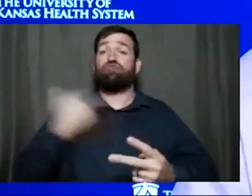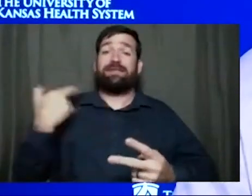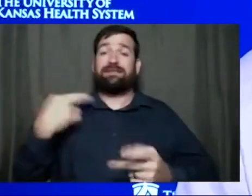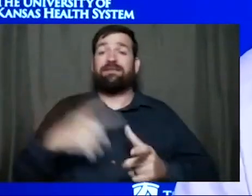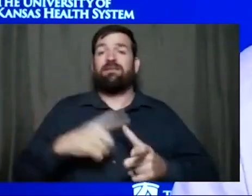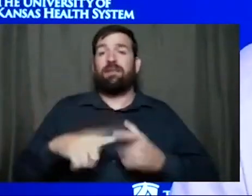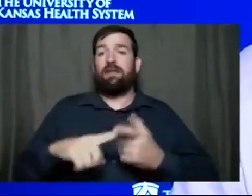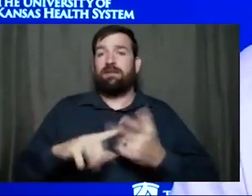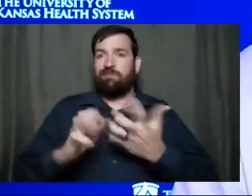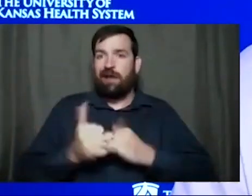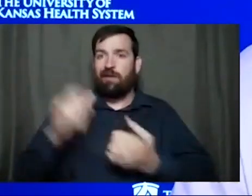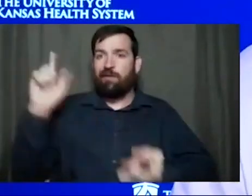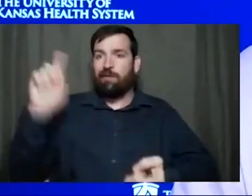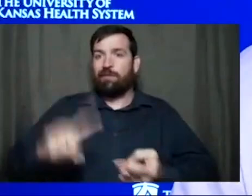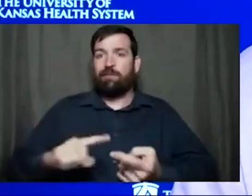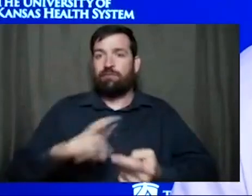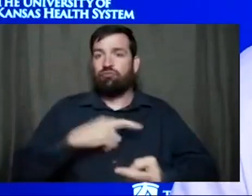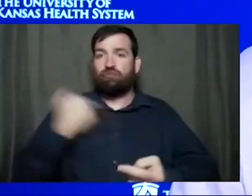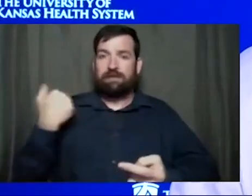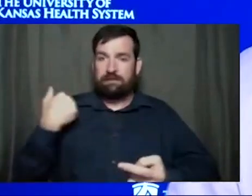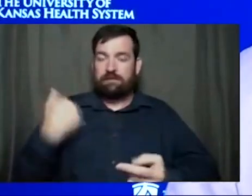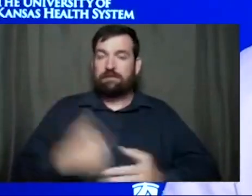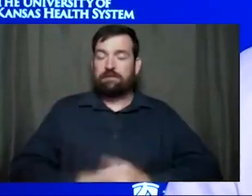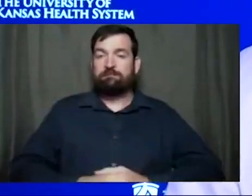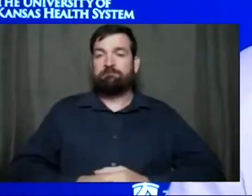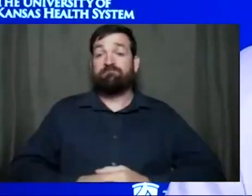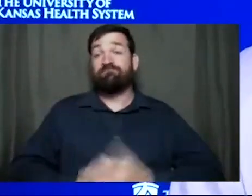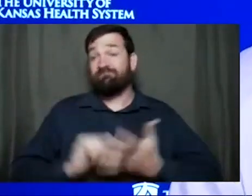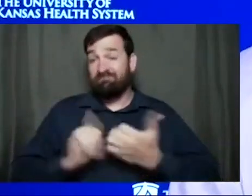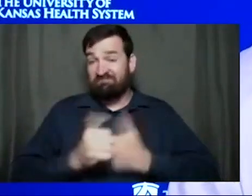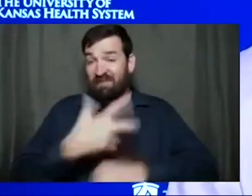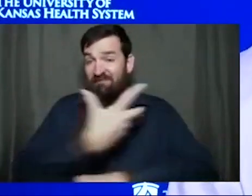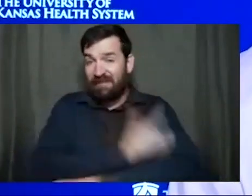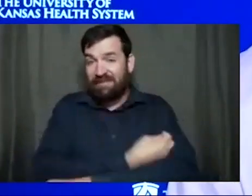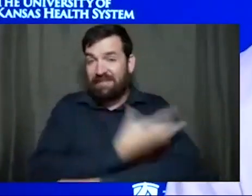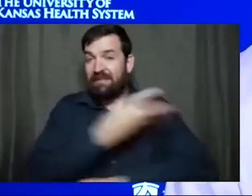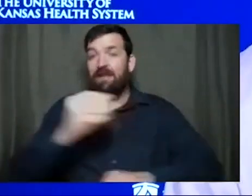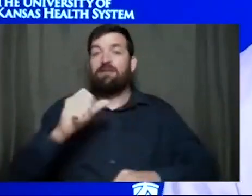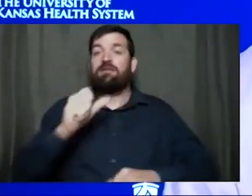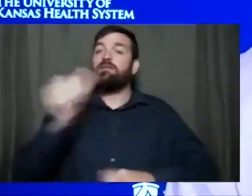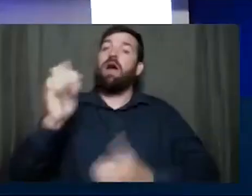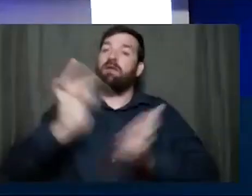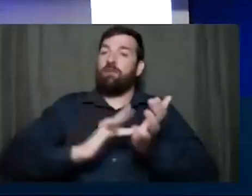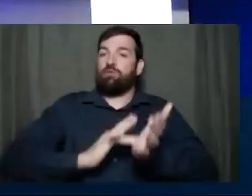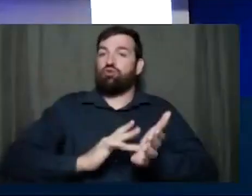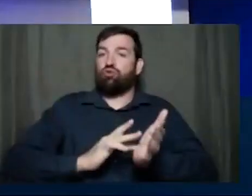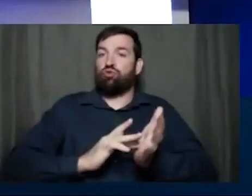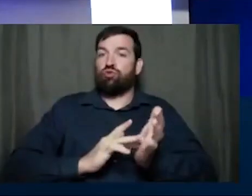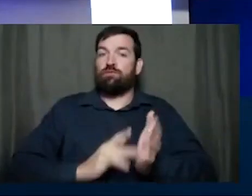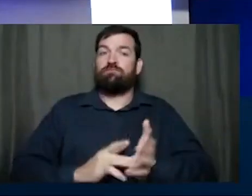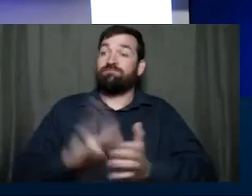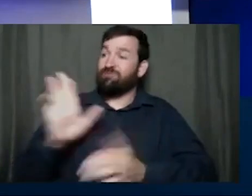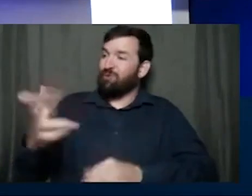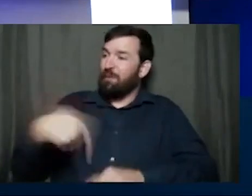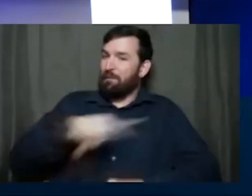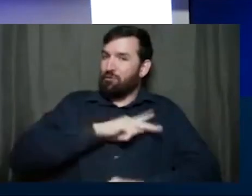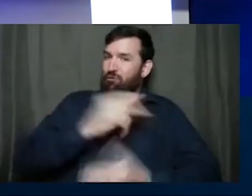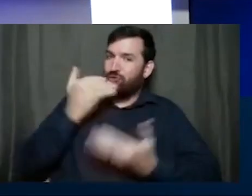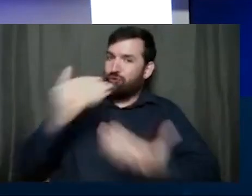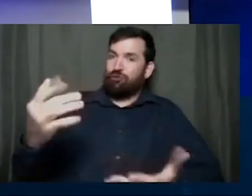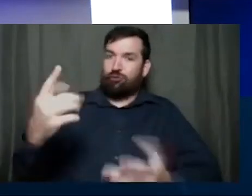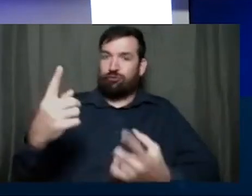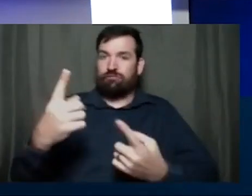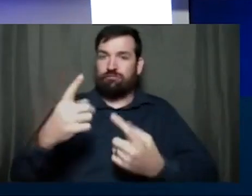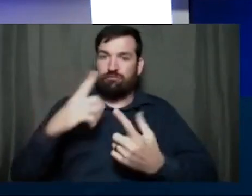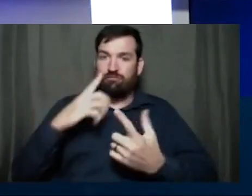those things with vaccination and those non-pharmaceutical interventions. Use your personal good judgment. Deb has a comment,